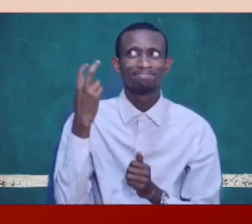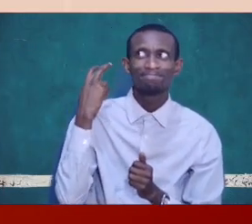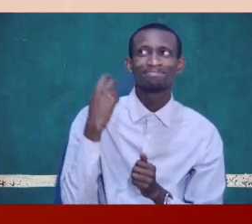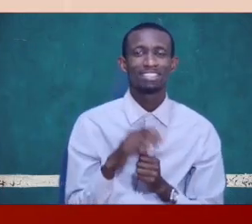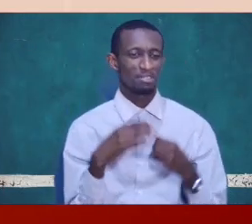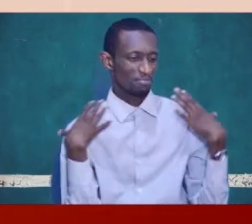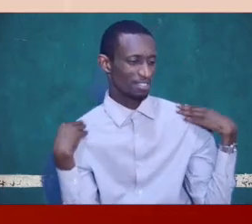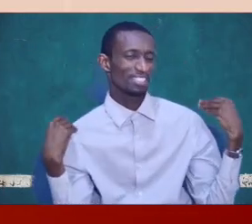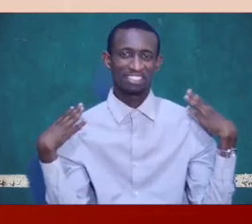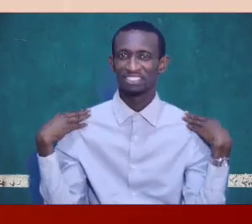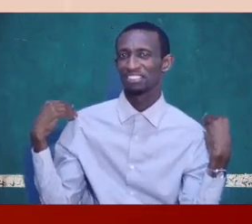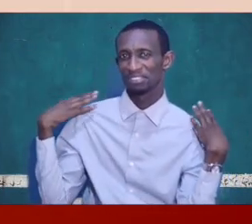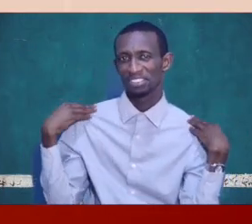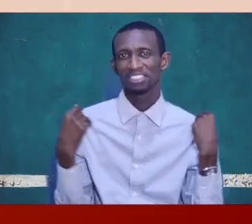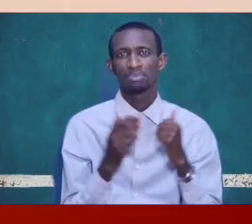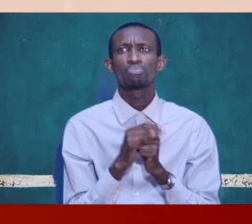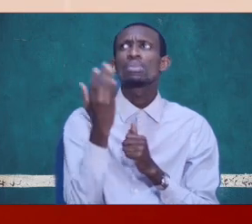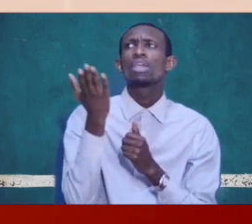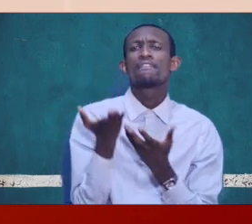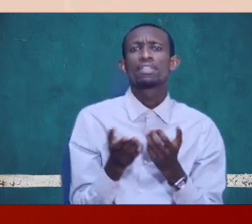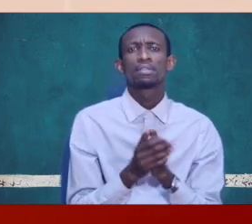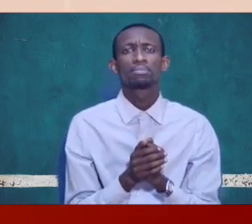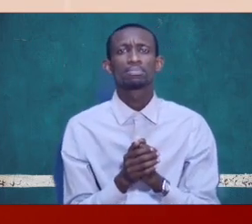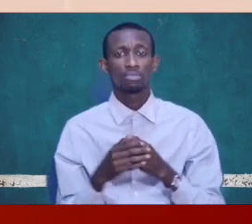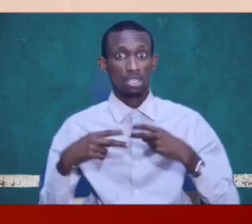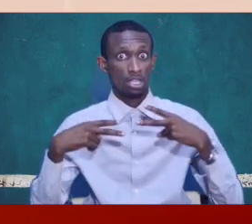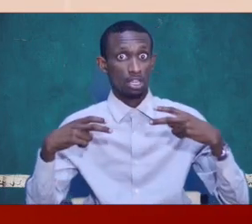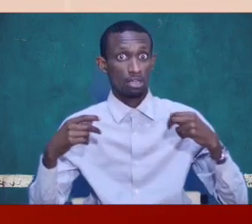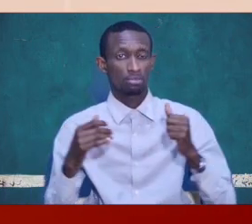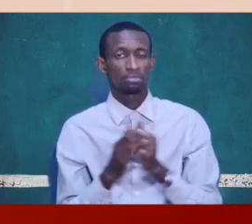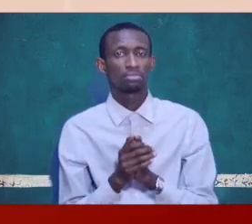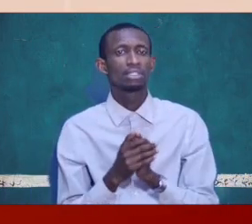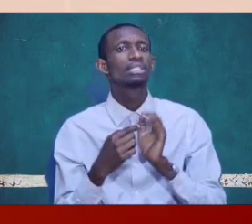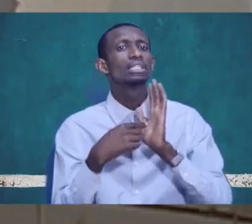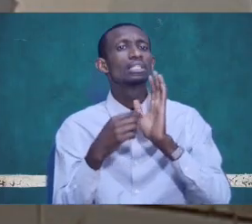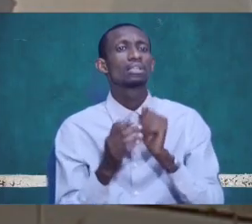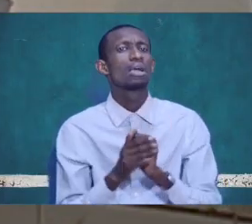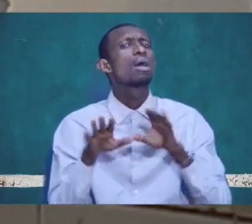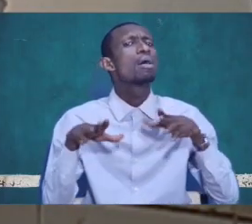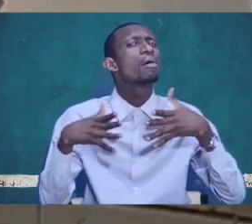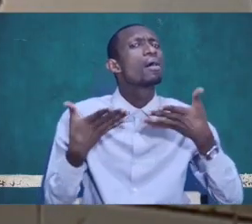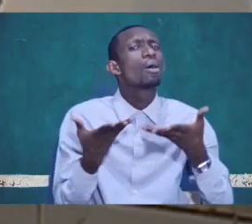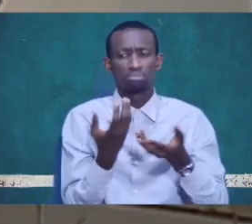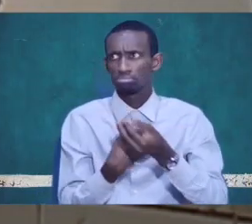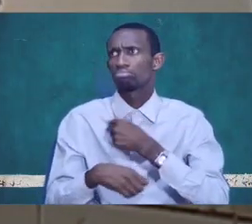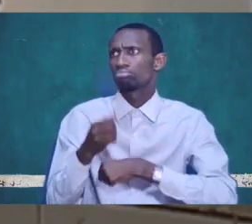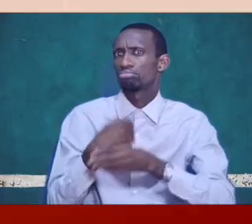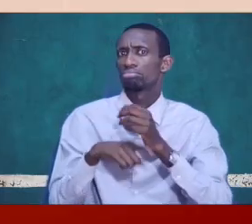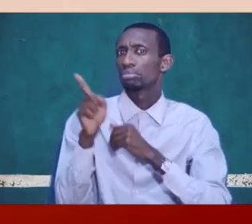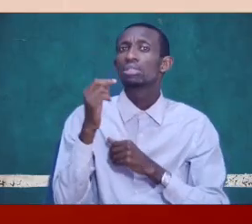exercise. Here we have an element which is represented like how we did it.